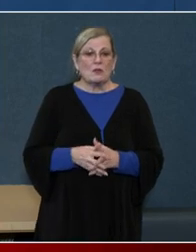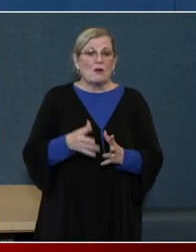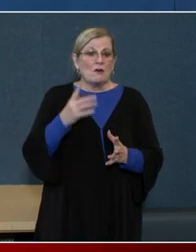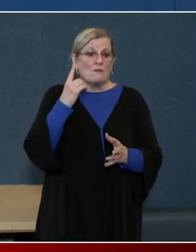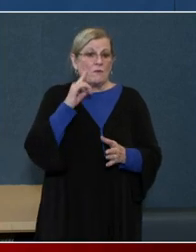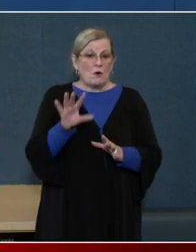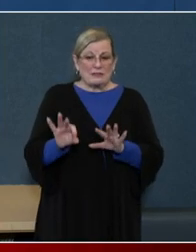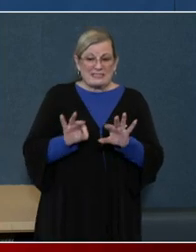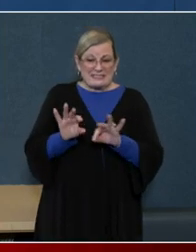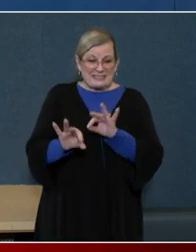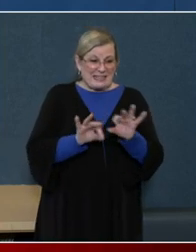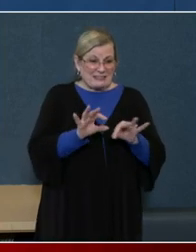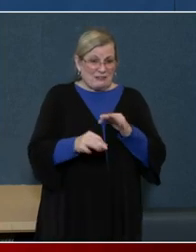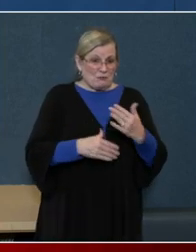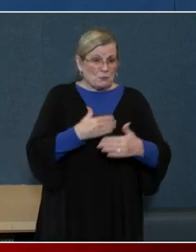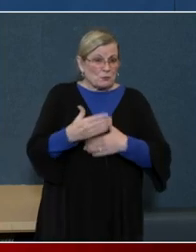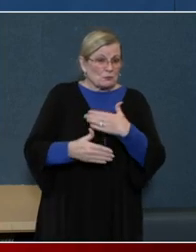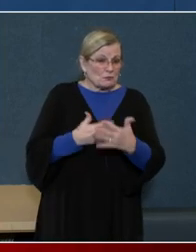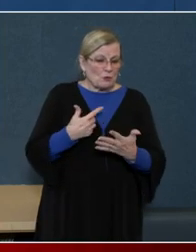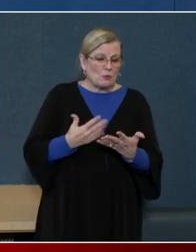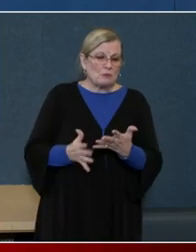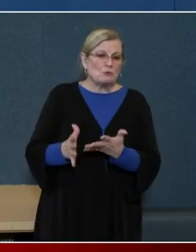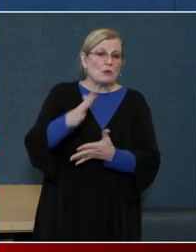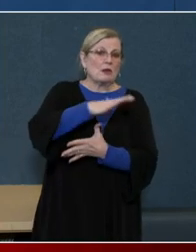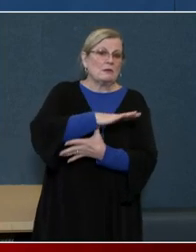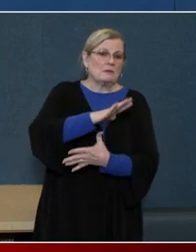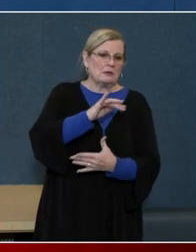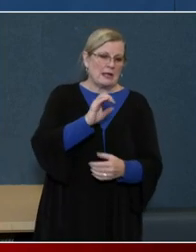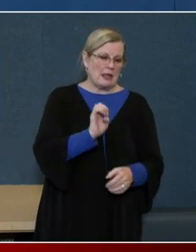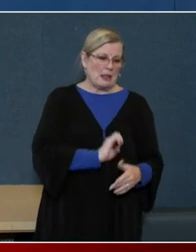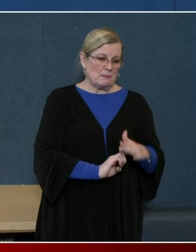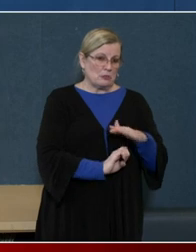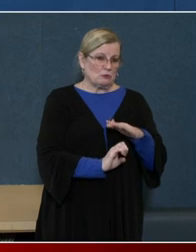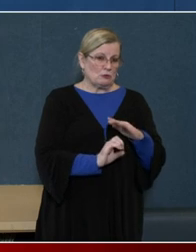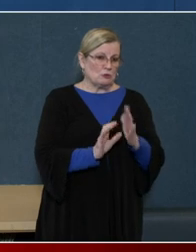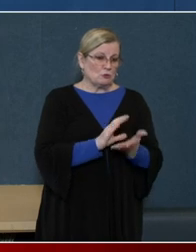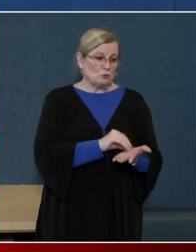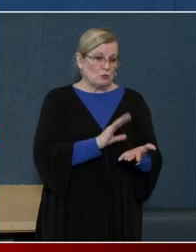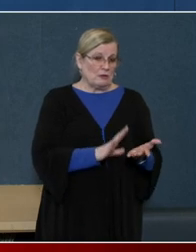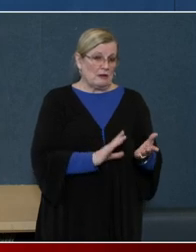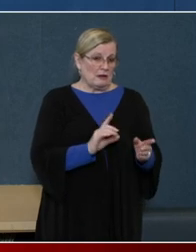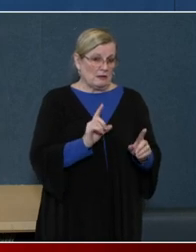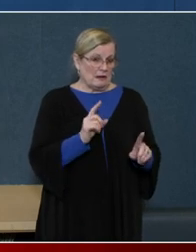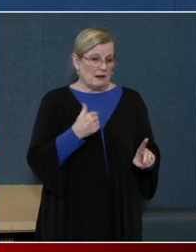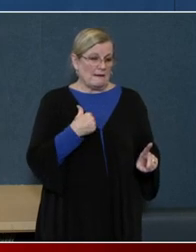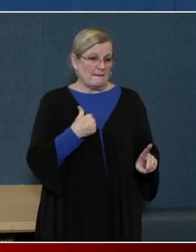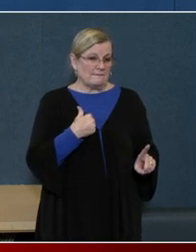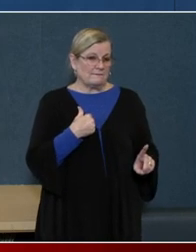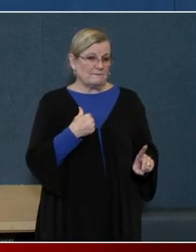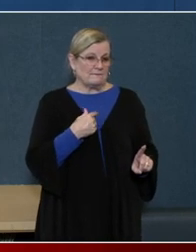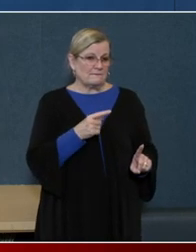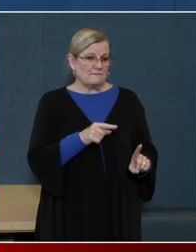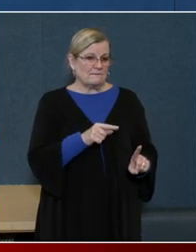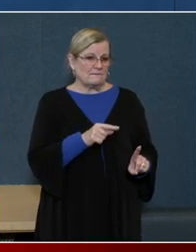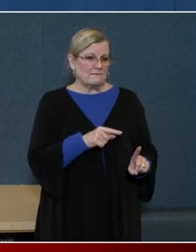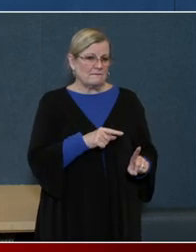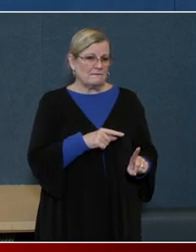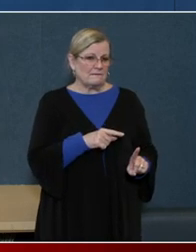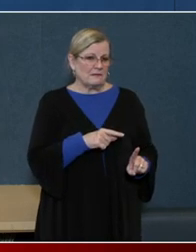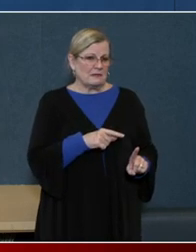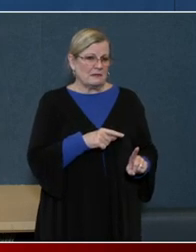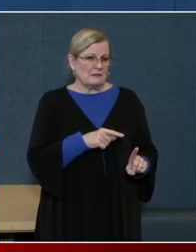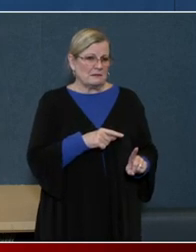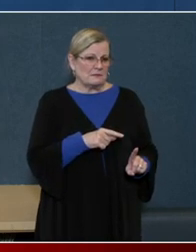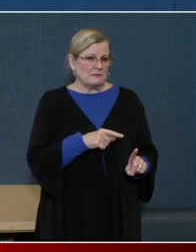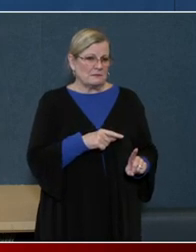prioritizing classroom for our elementary students with the highest need based on the current enrollment information